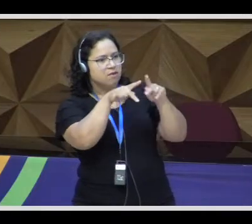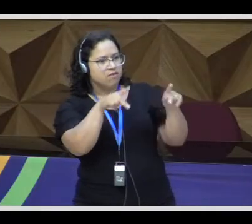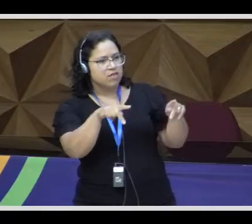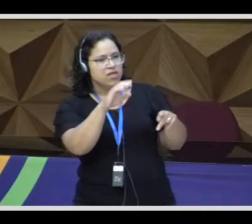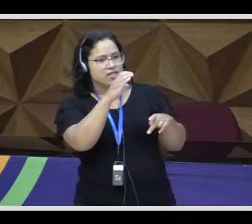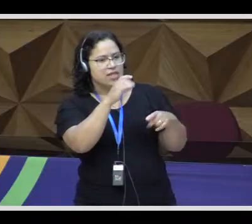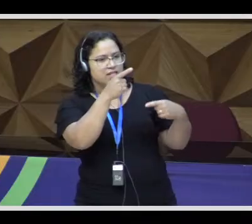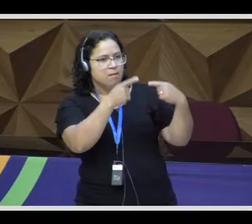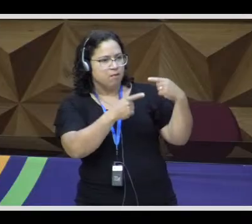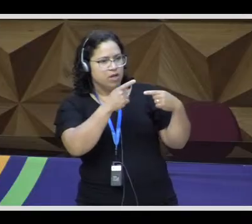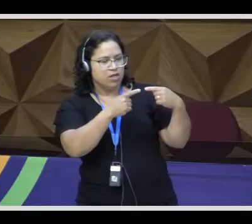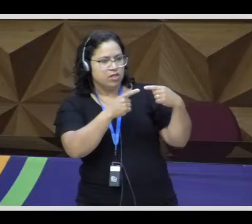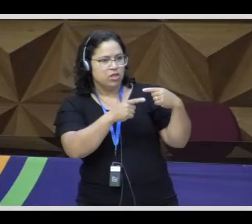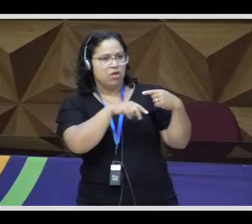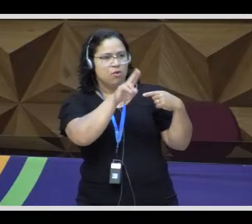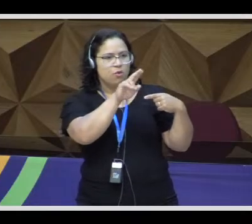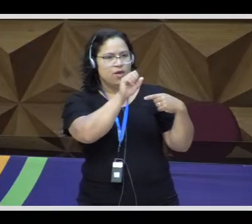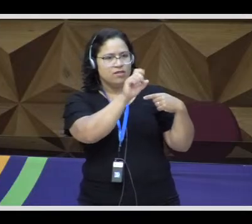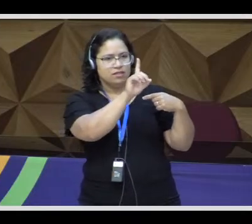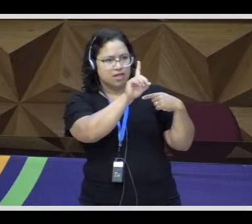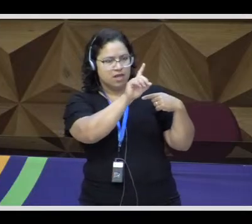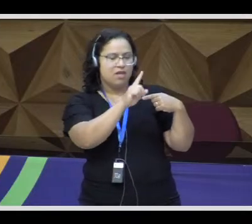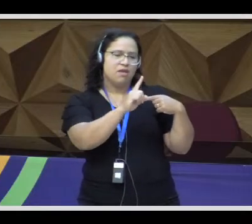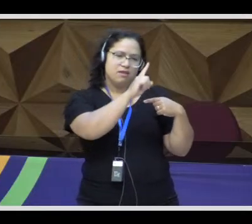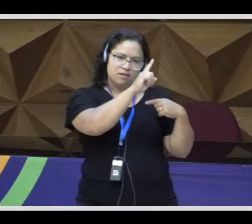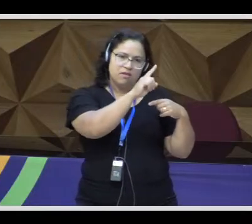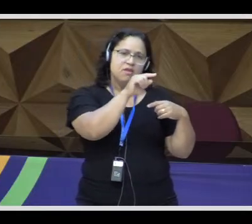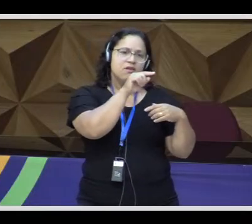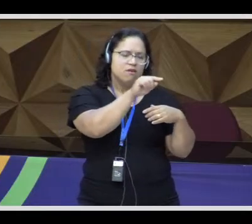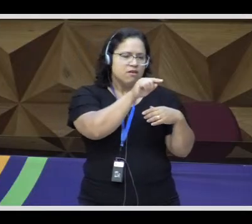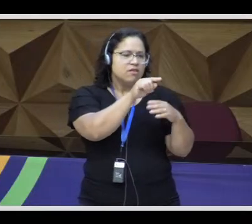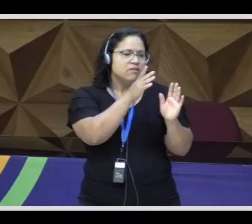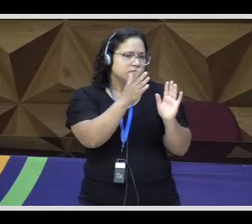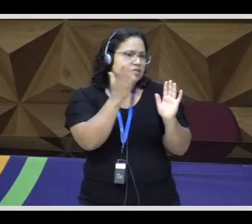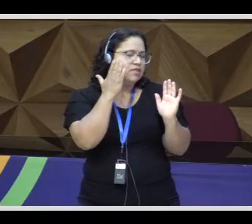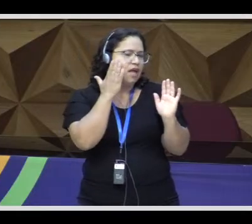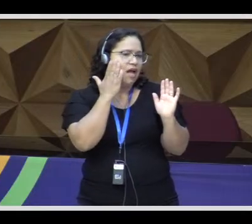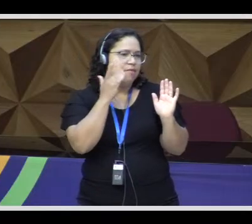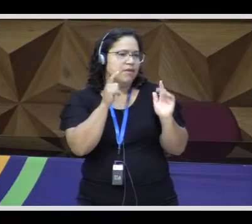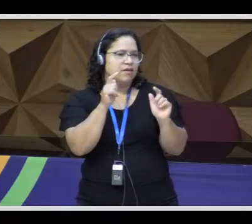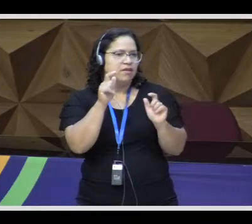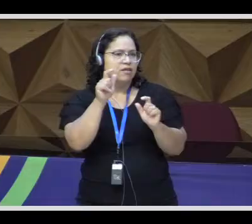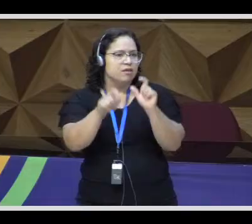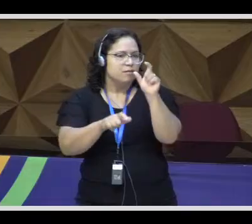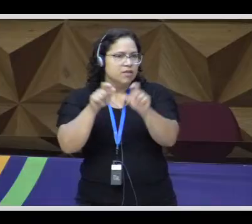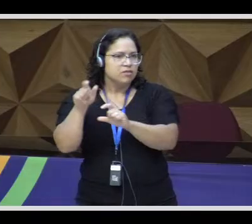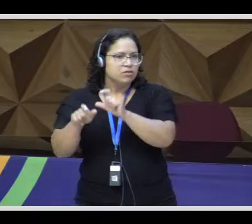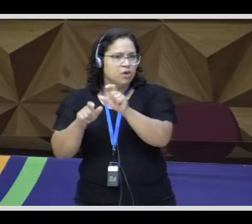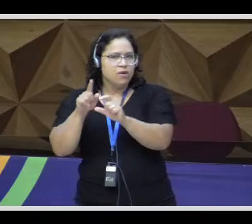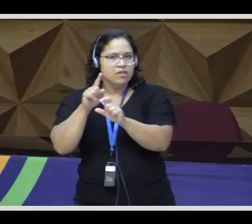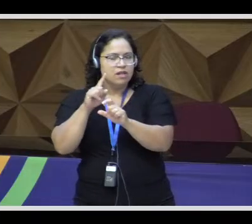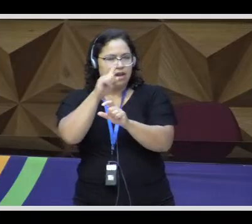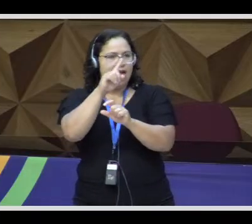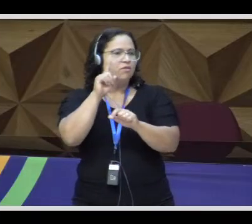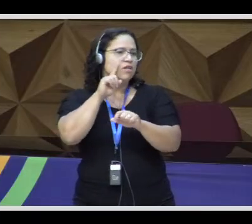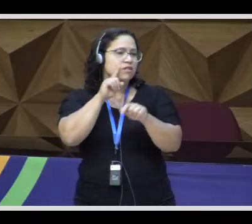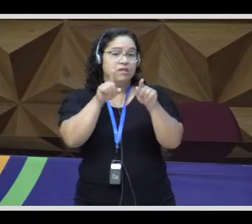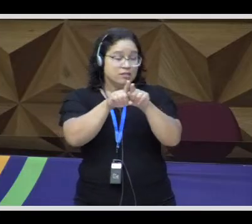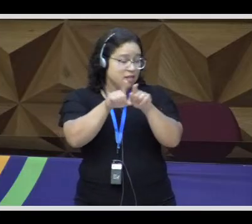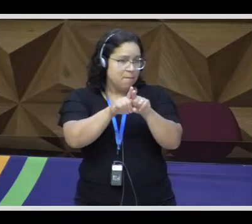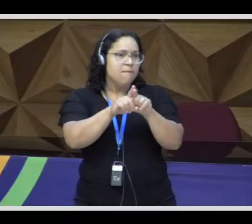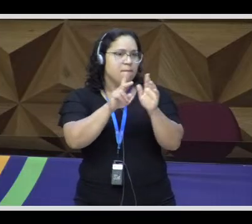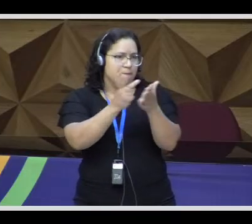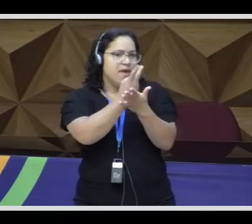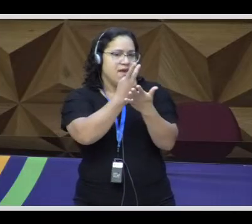so you know a lot of people are actually doing this kind of entrepreneurship practice in the United States too. But I think political scientists are